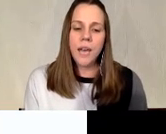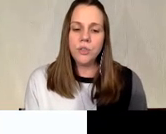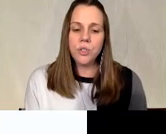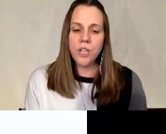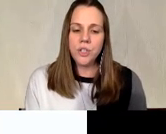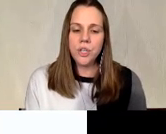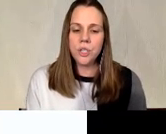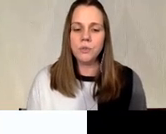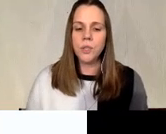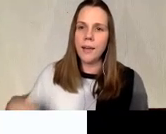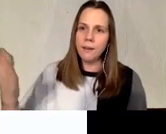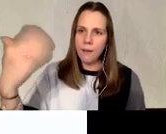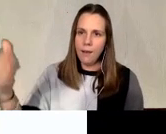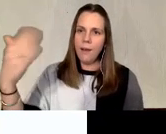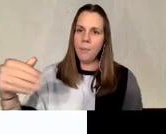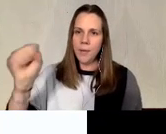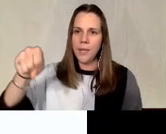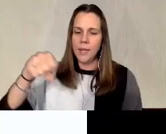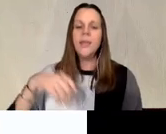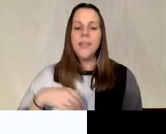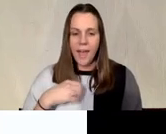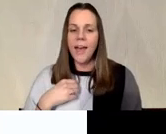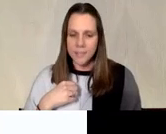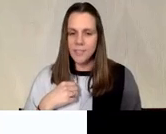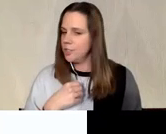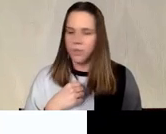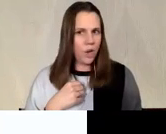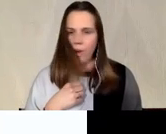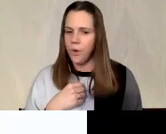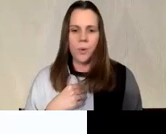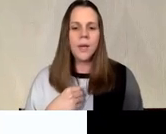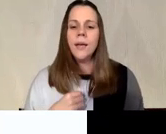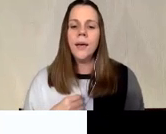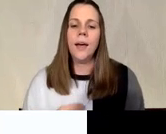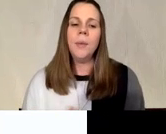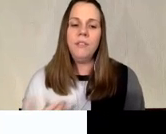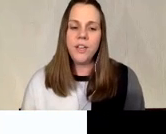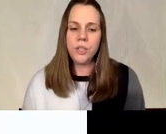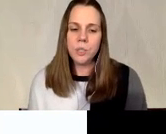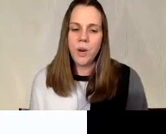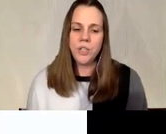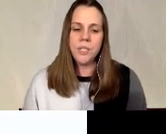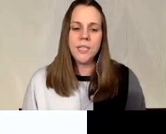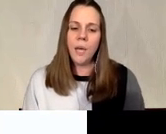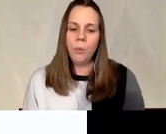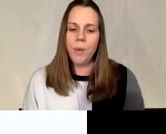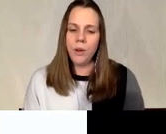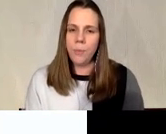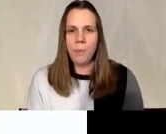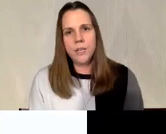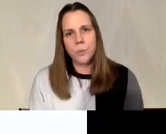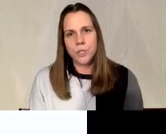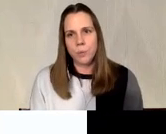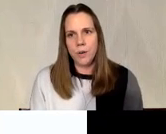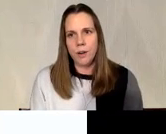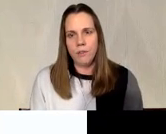Use natural gestures for like come, yes, no, and facial expressions to help prepare your